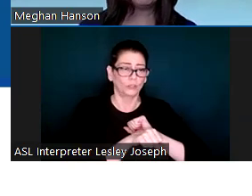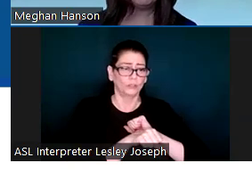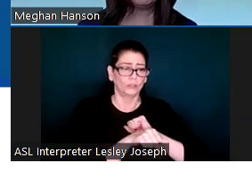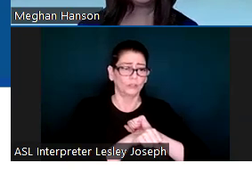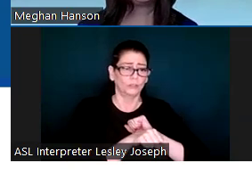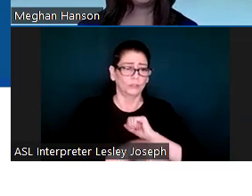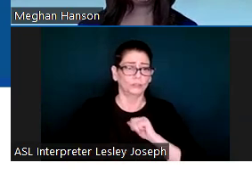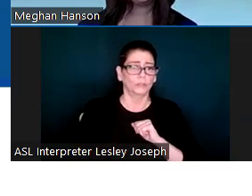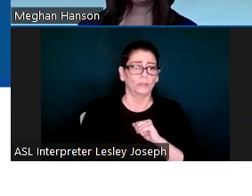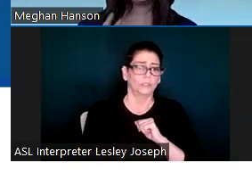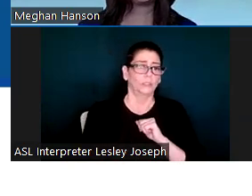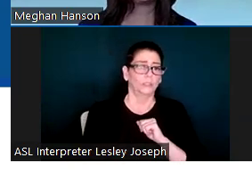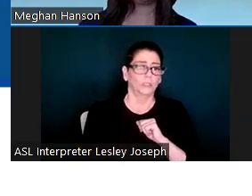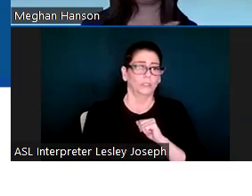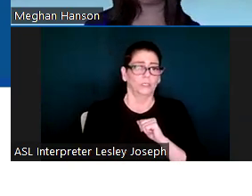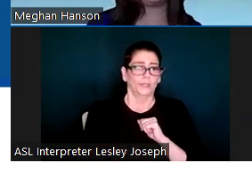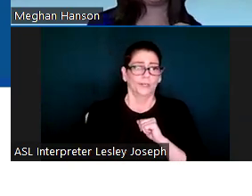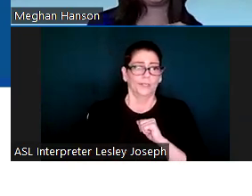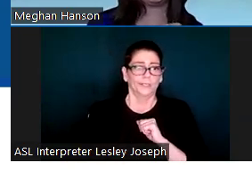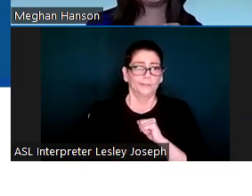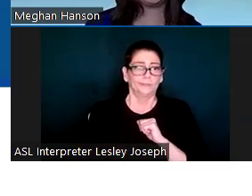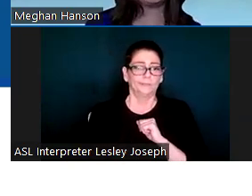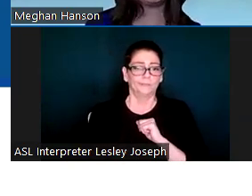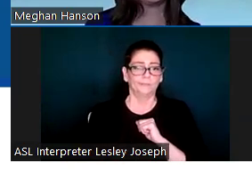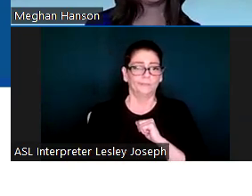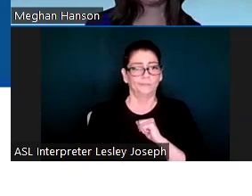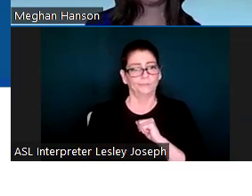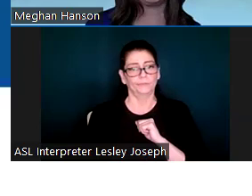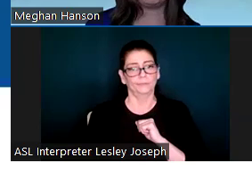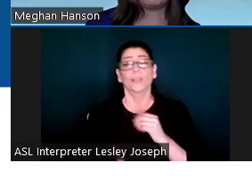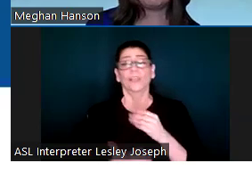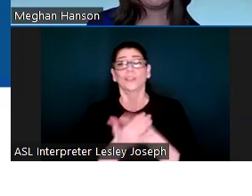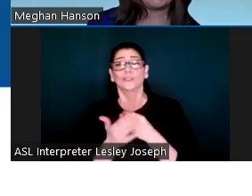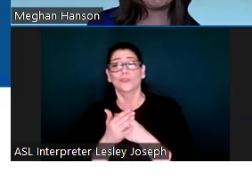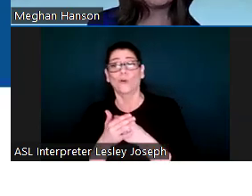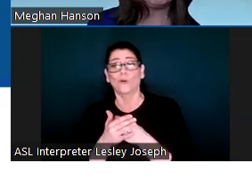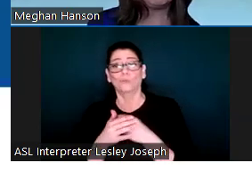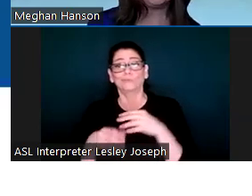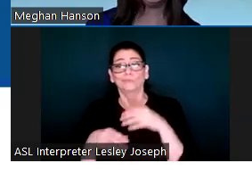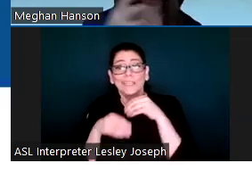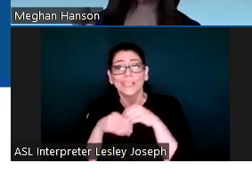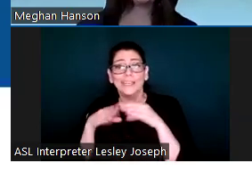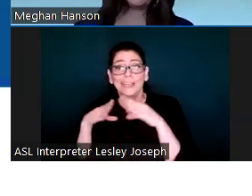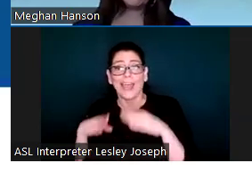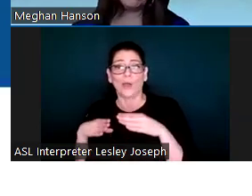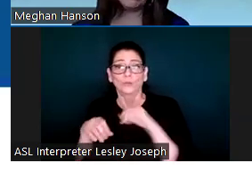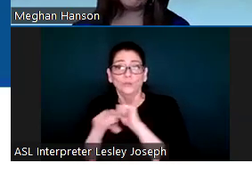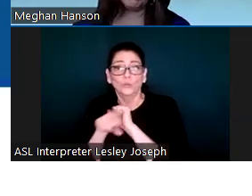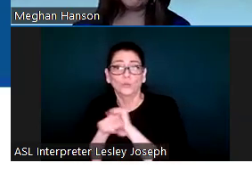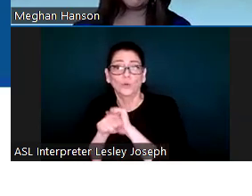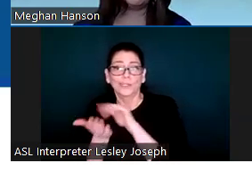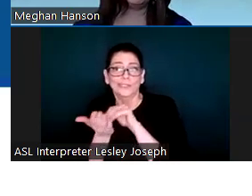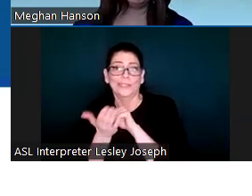And so the funding really started to move from those sheltered workshops and community or center-based employment to supporting